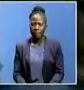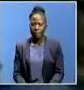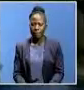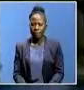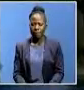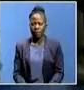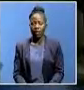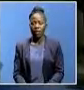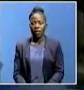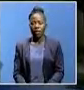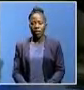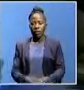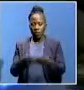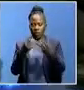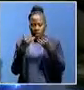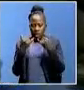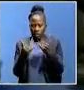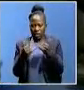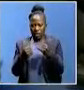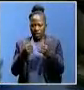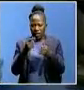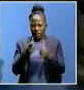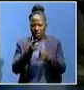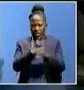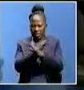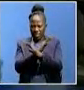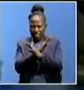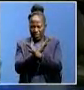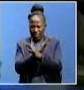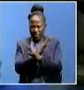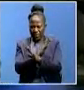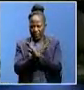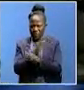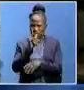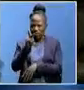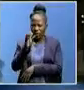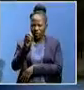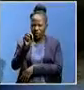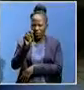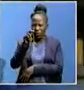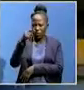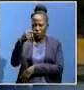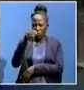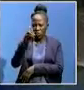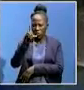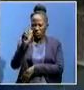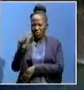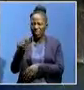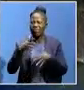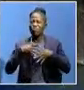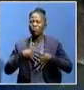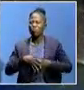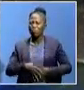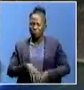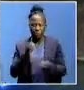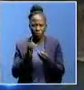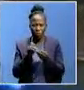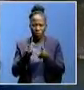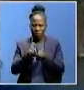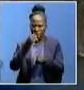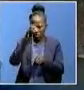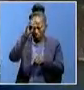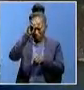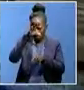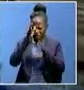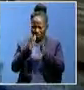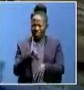The state of affairs at one of Zambia's mining giants, Konkola Copper Mines, is depressing, and the mines minister is a